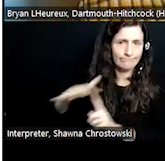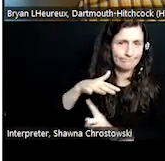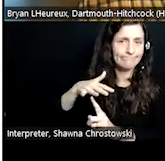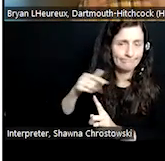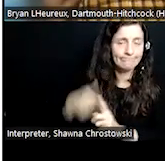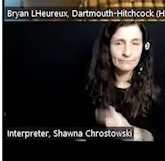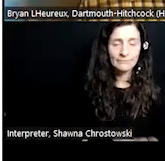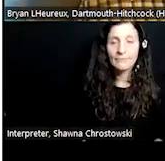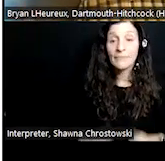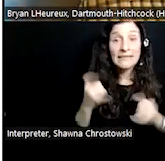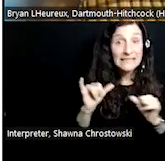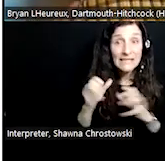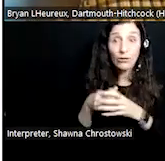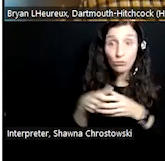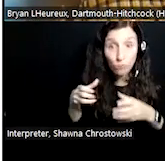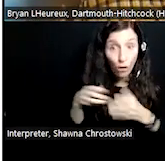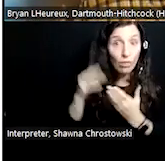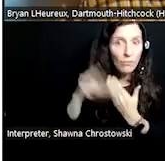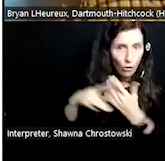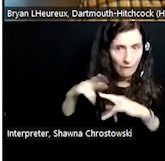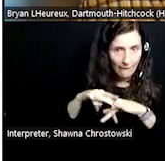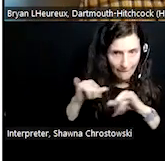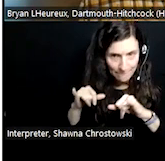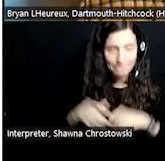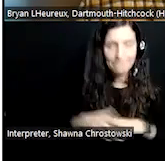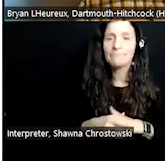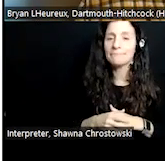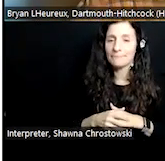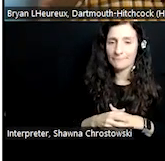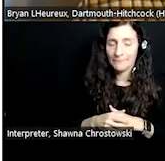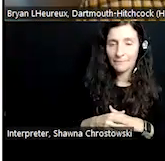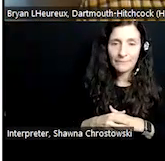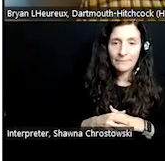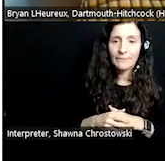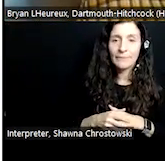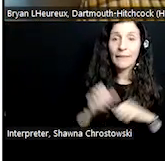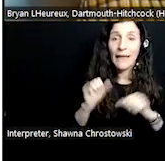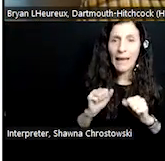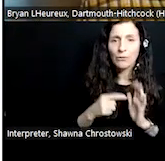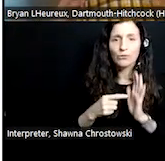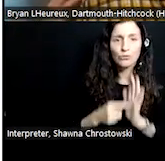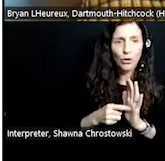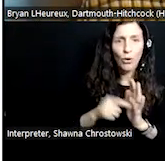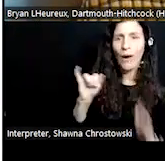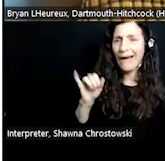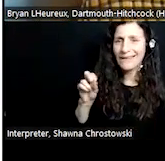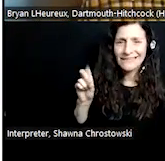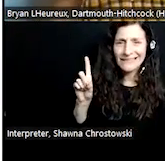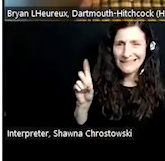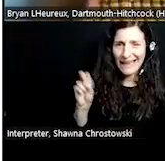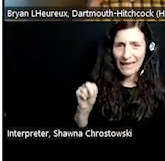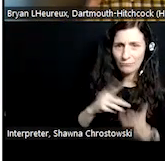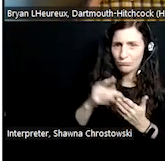and still grow our program, and we're able to show that the IDN project was successful and that we needed to